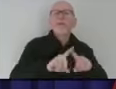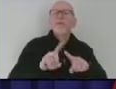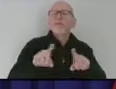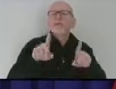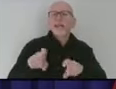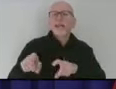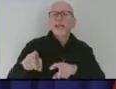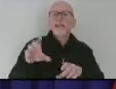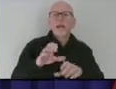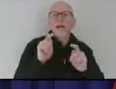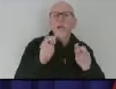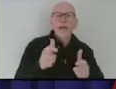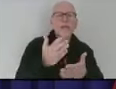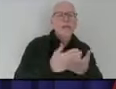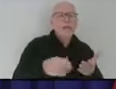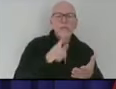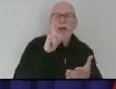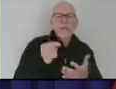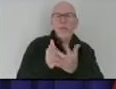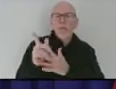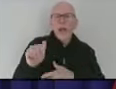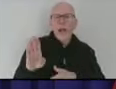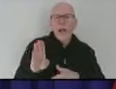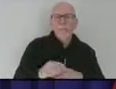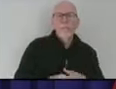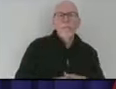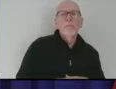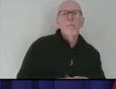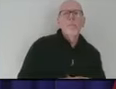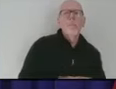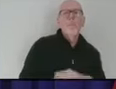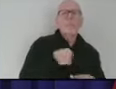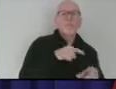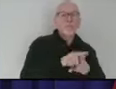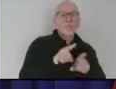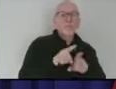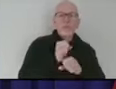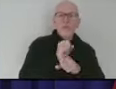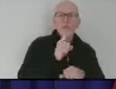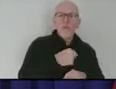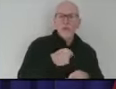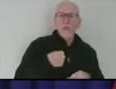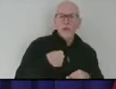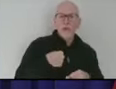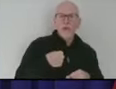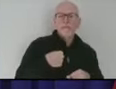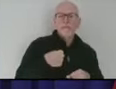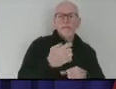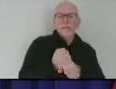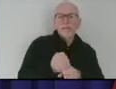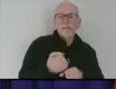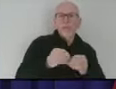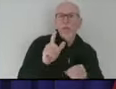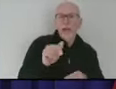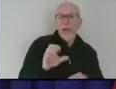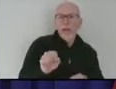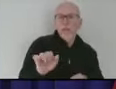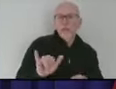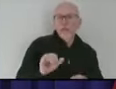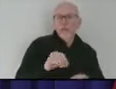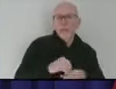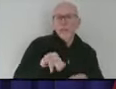done quickly and do not have to run through our labs. We are also looking to make sure that we are bringing on additional labs here in the state of